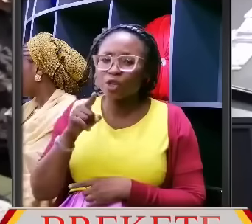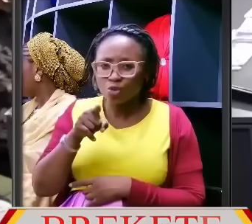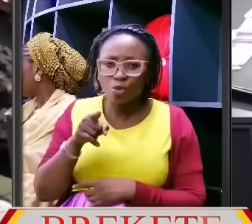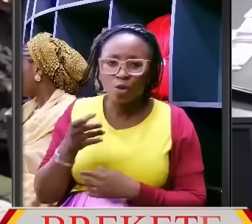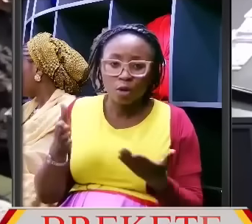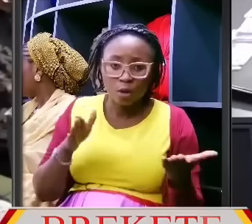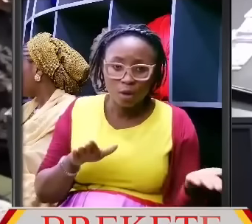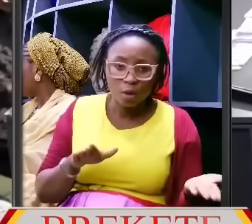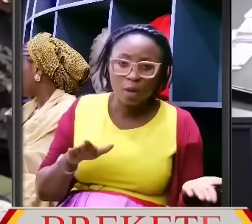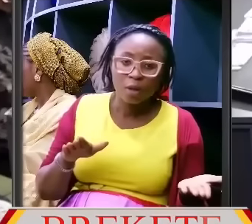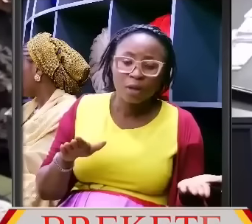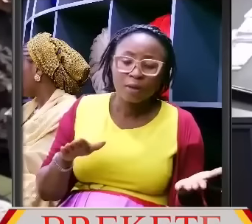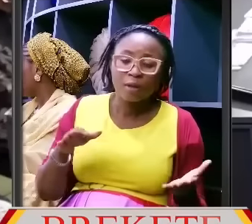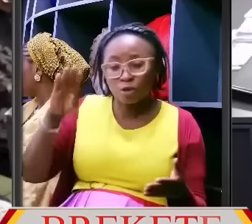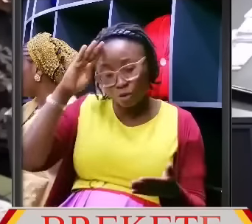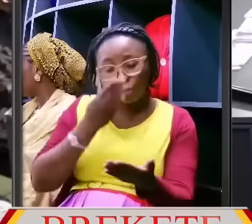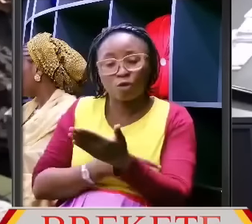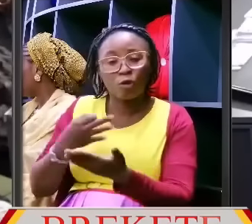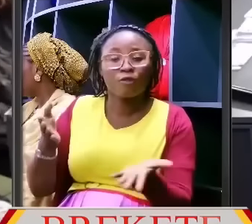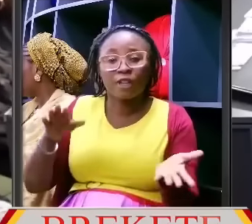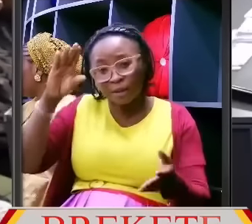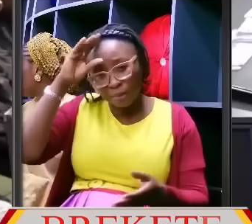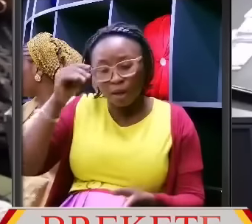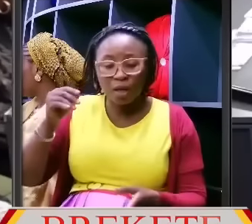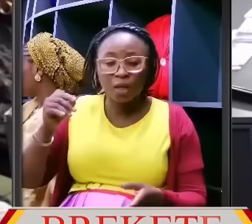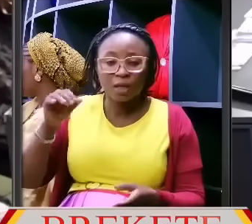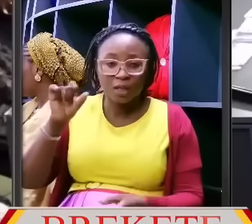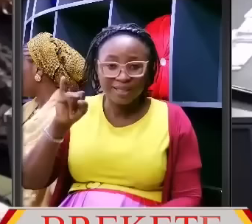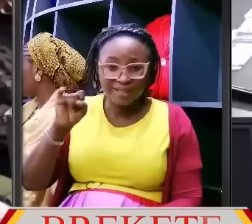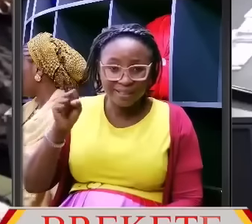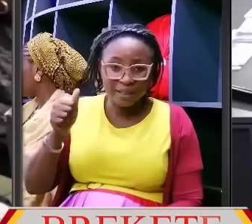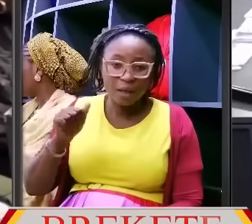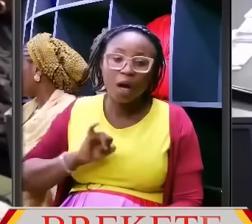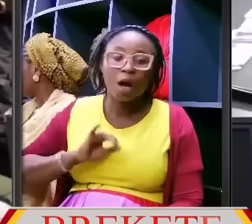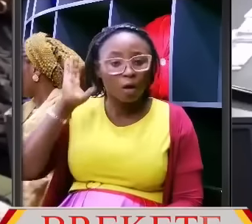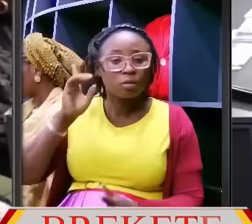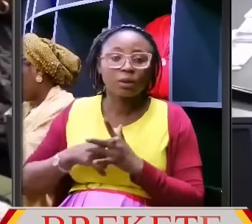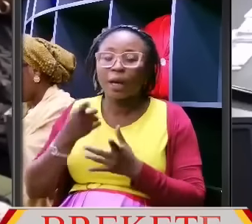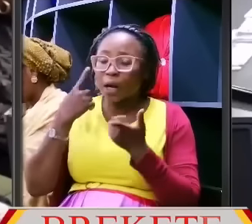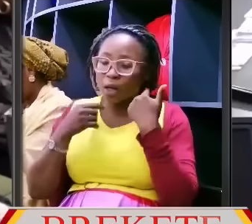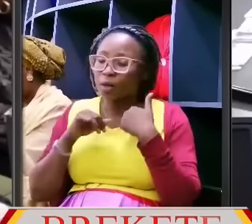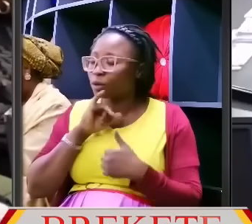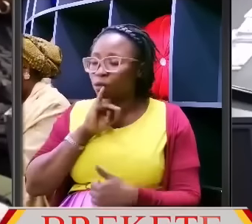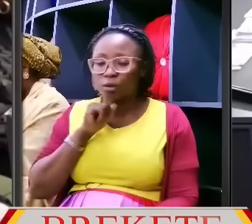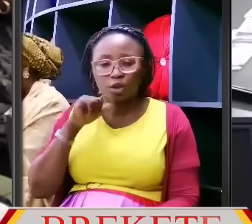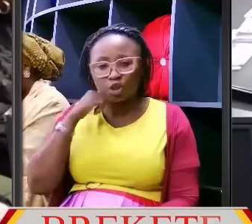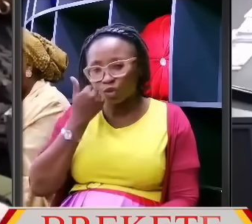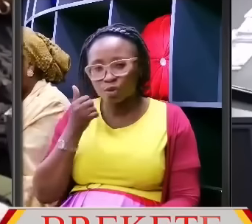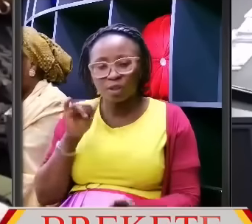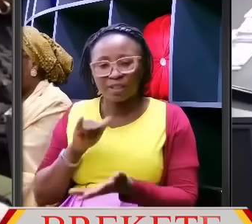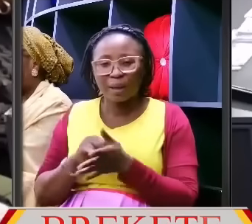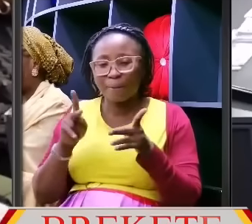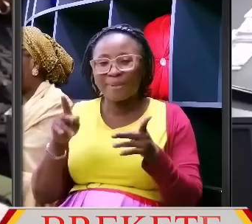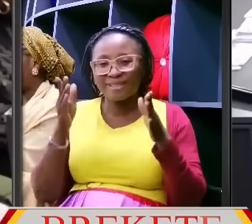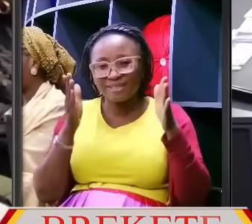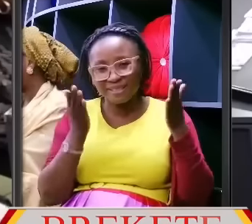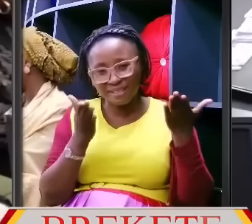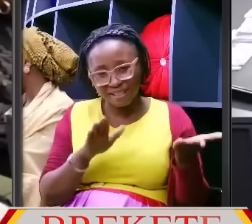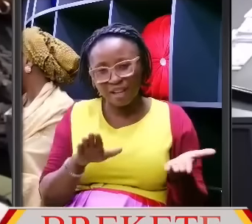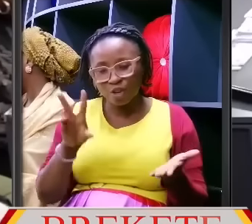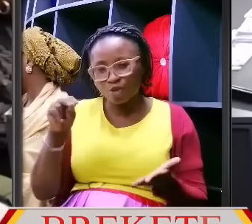oh. You go hear one good thing, I go begin to cry. So it's not a shameful thing. Say a person die, you